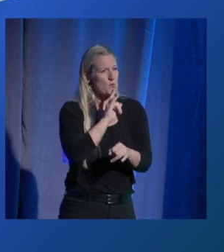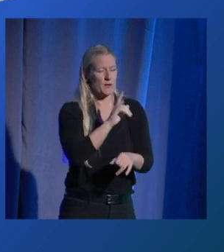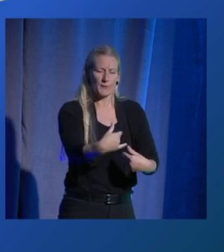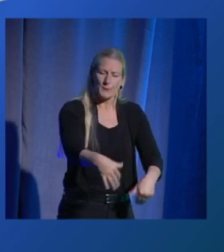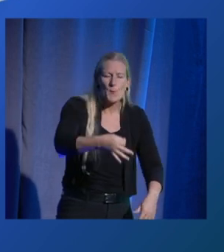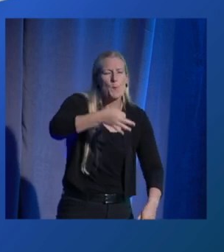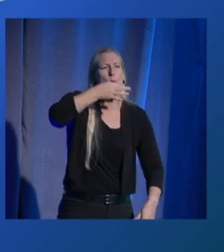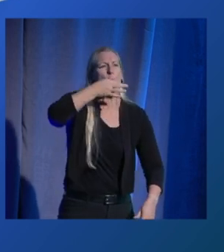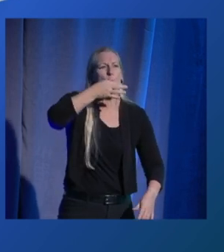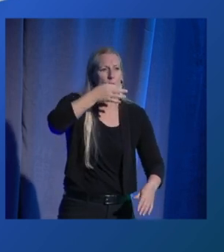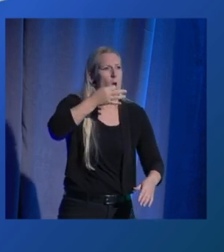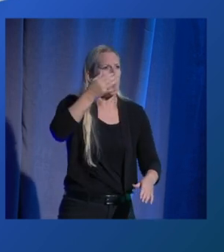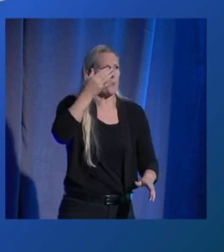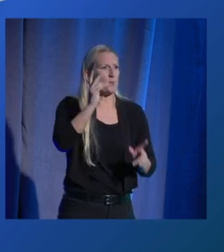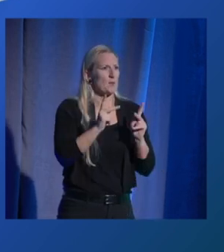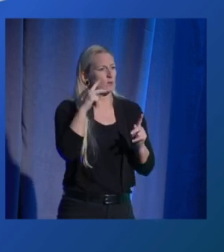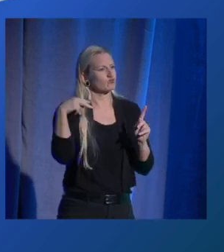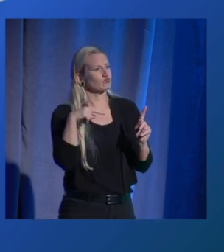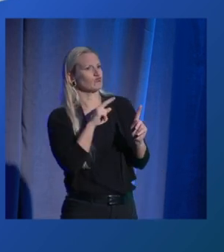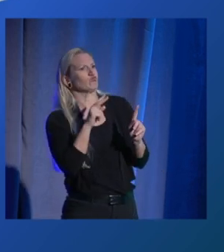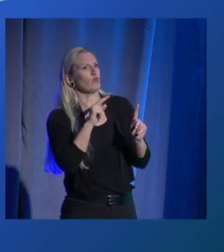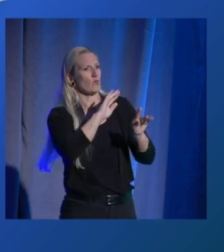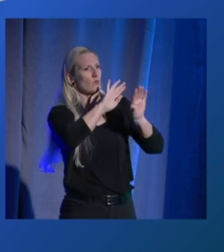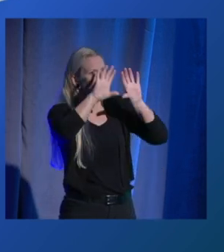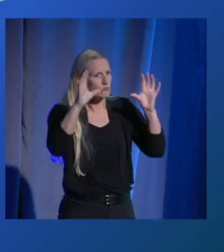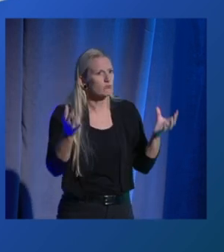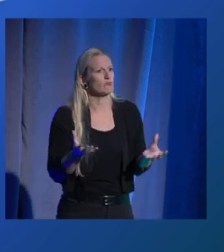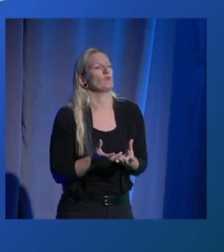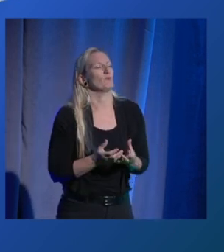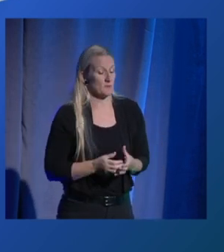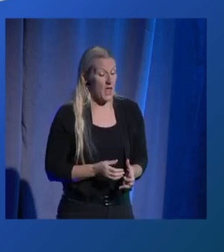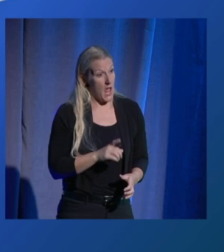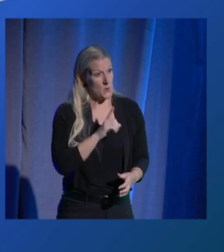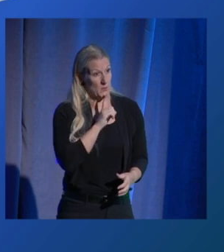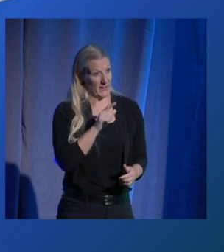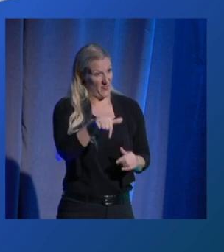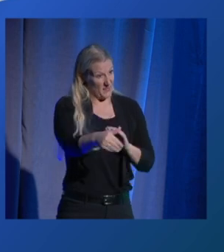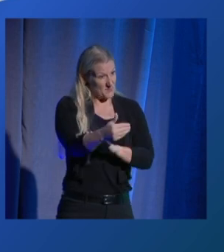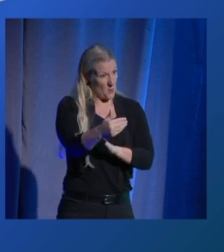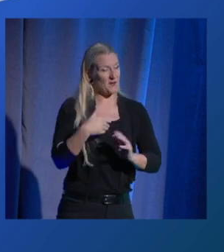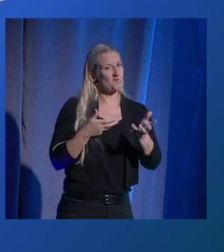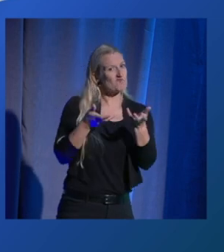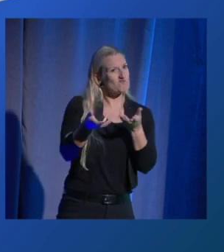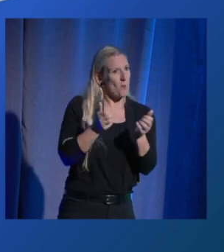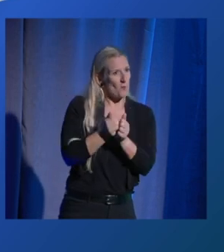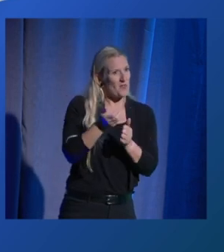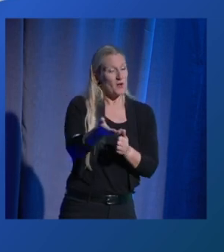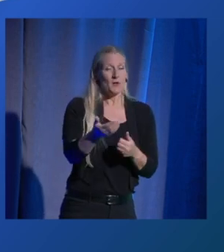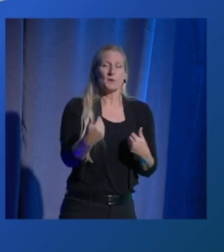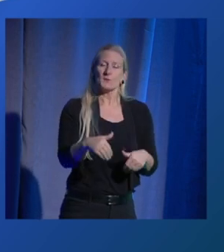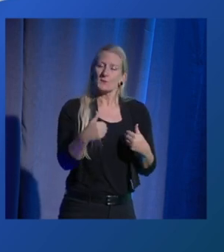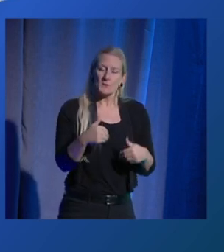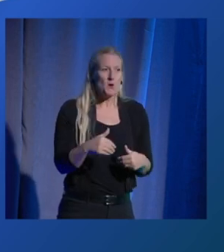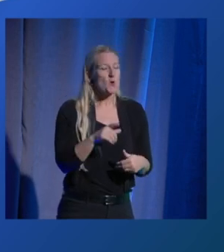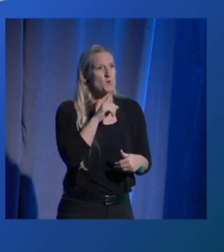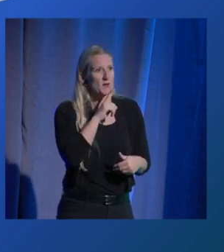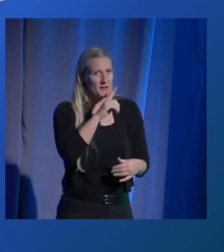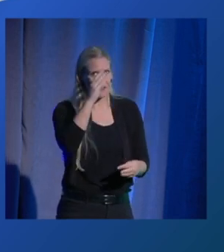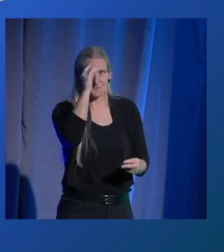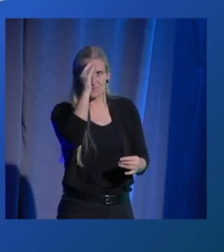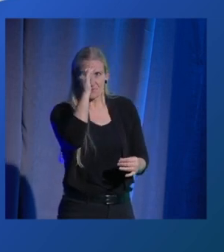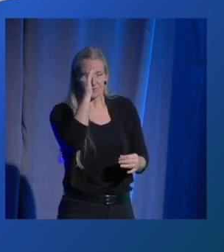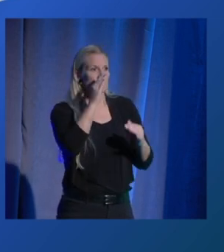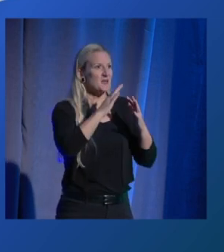expert and as I heard her speak upstairs this morning she is truly a champion of collaboration Innovation